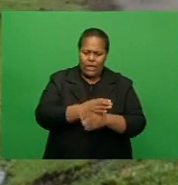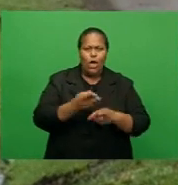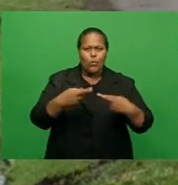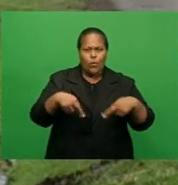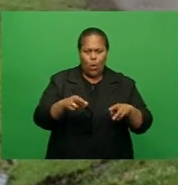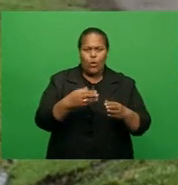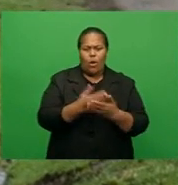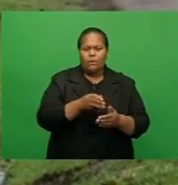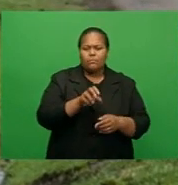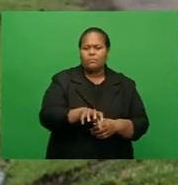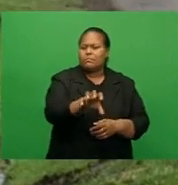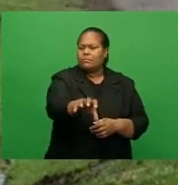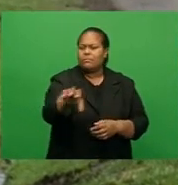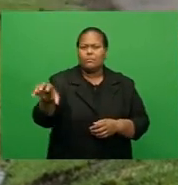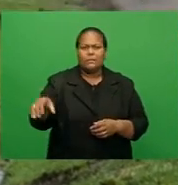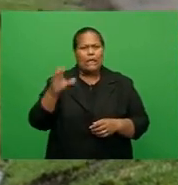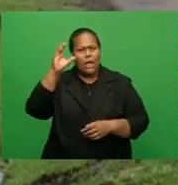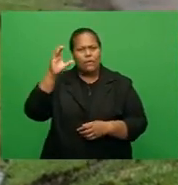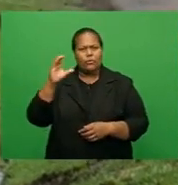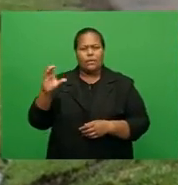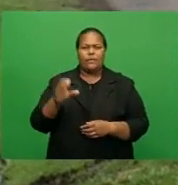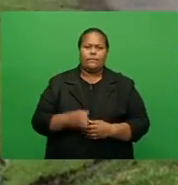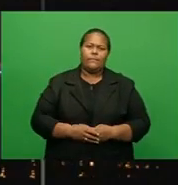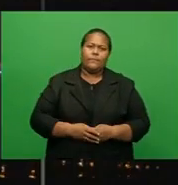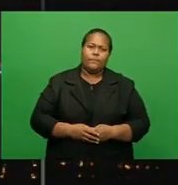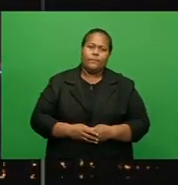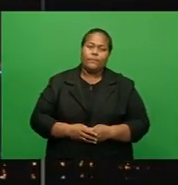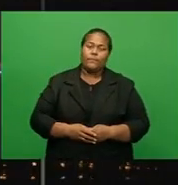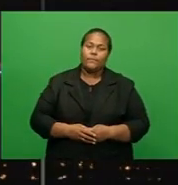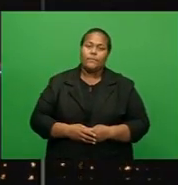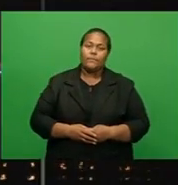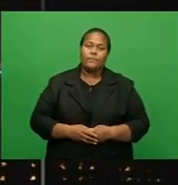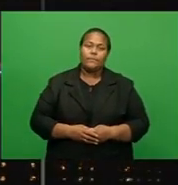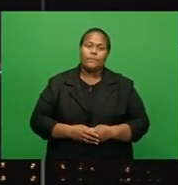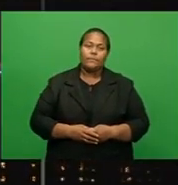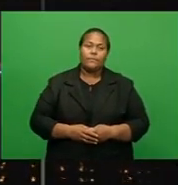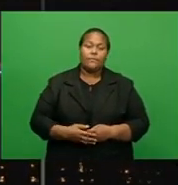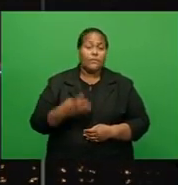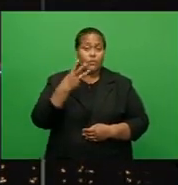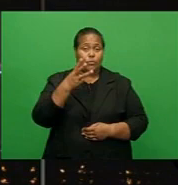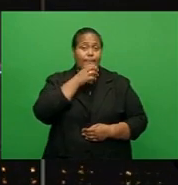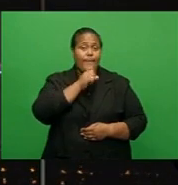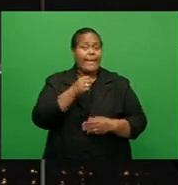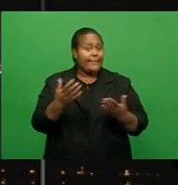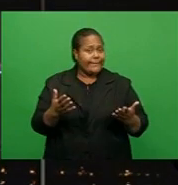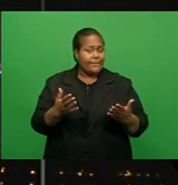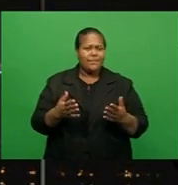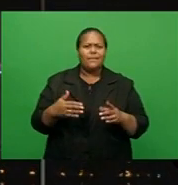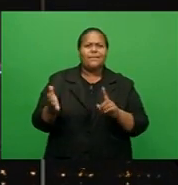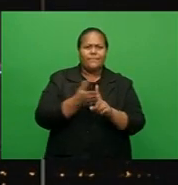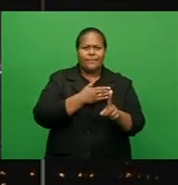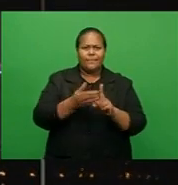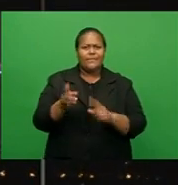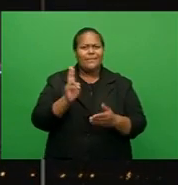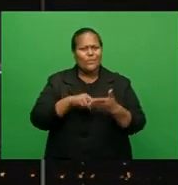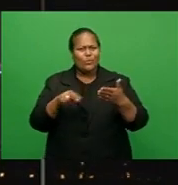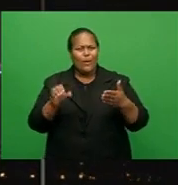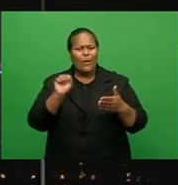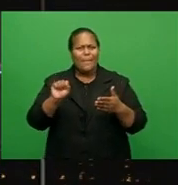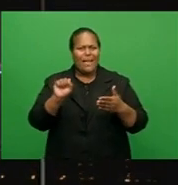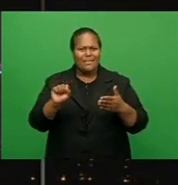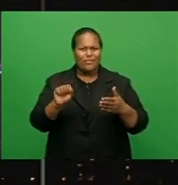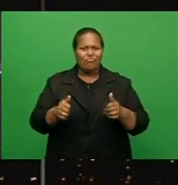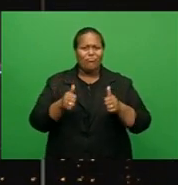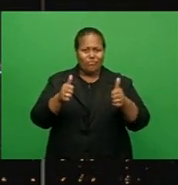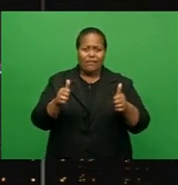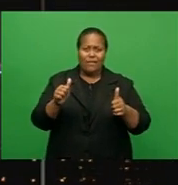the country. Koroi Tandulala, FBC News. 3 men who allegedly assaulted an Ausori bus driver resulting in